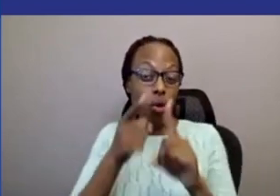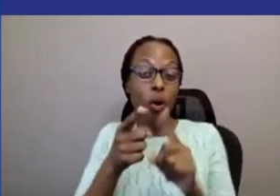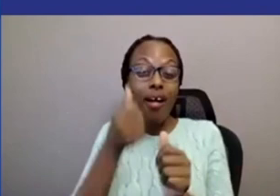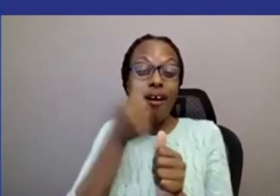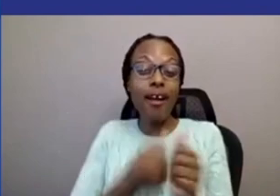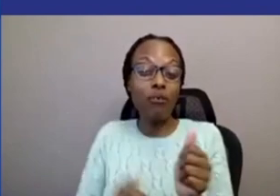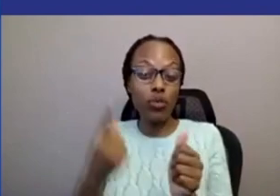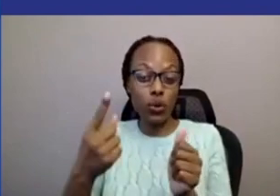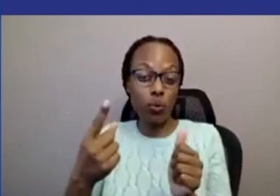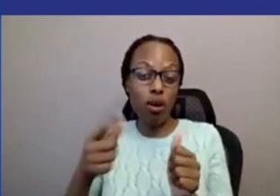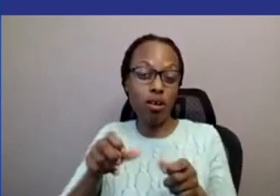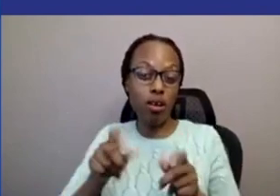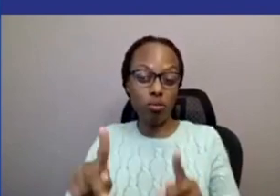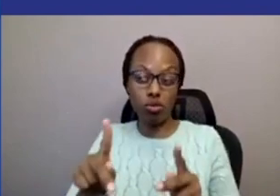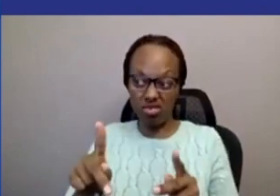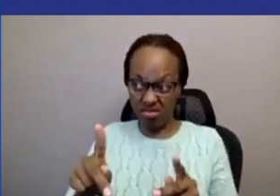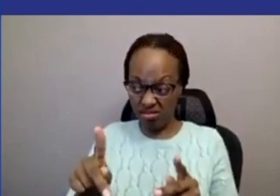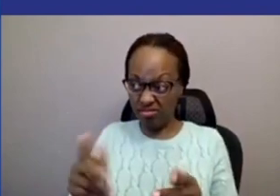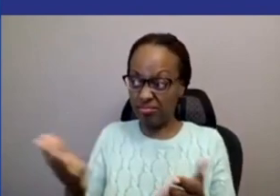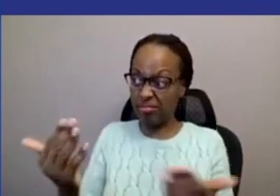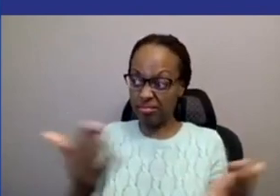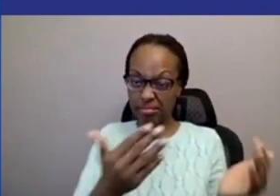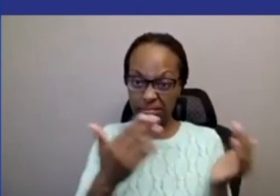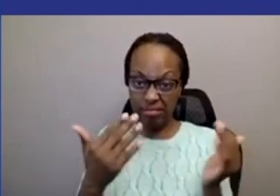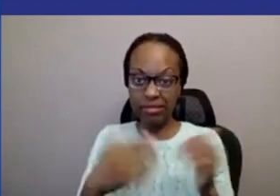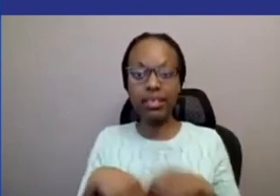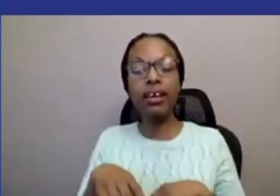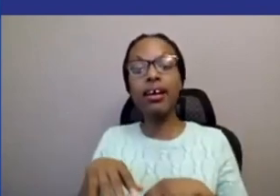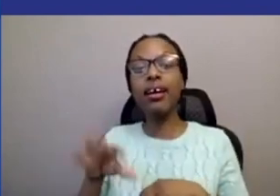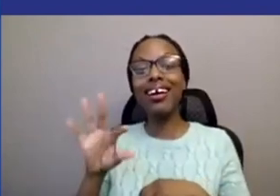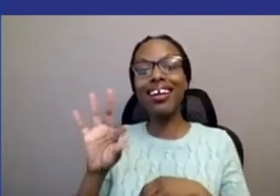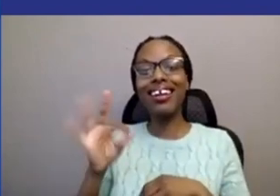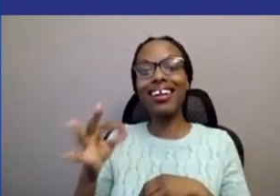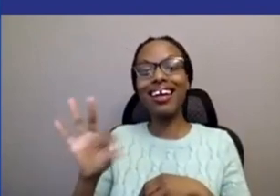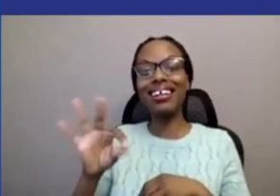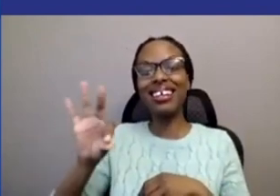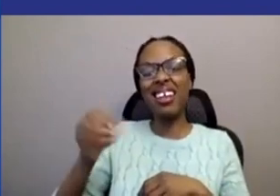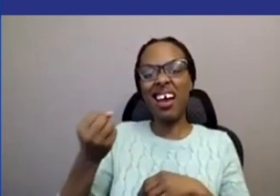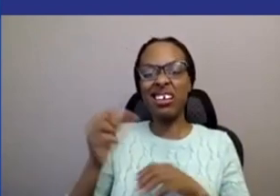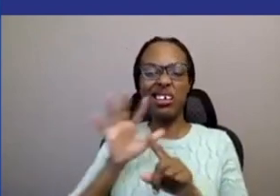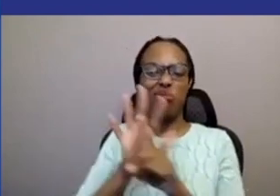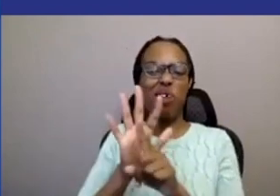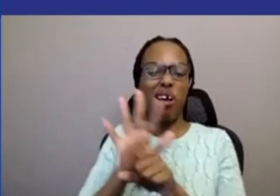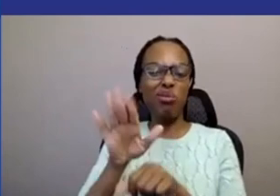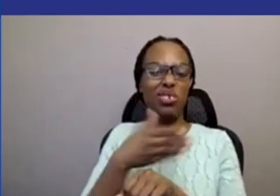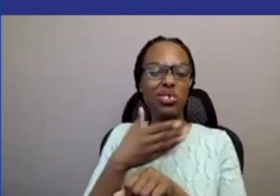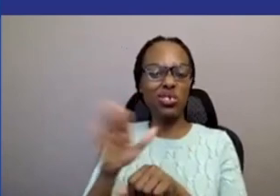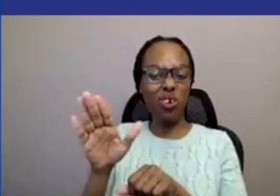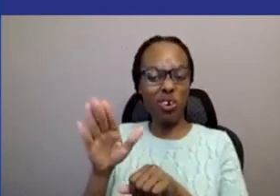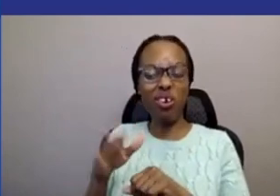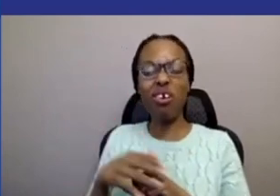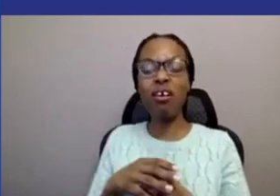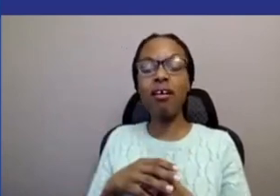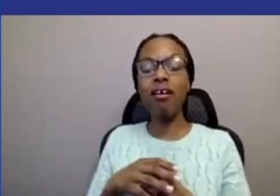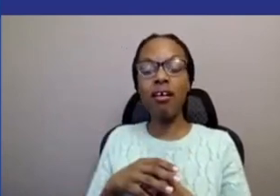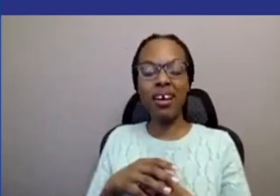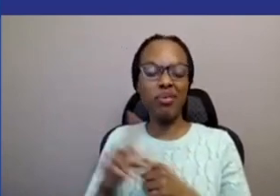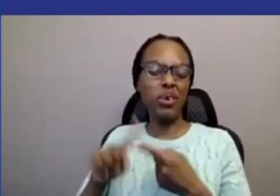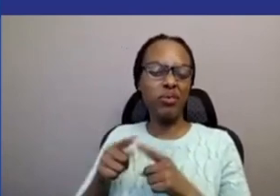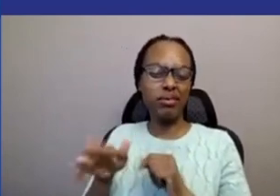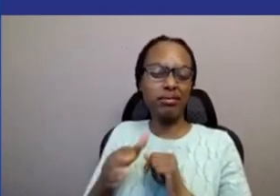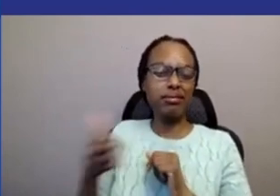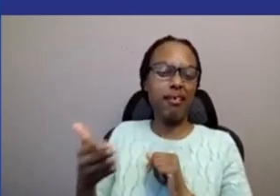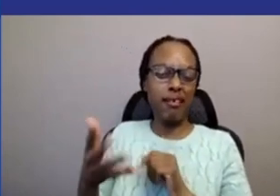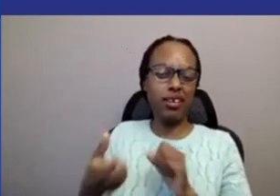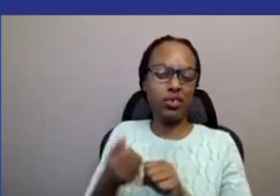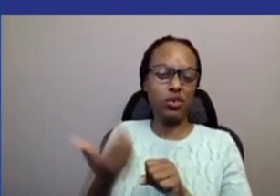I'll quote something from a very popular song in 1990 by one of my friends who died many years ago. He wrote a song called